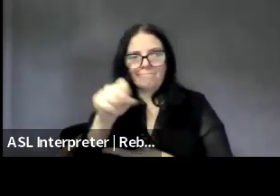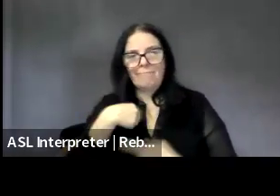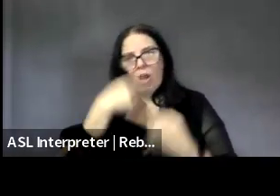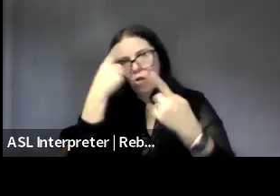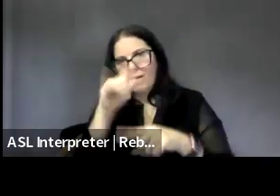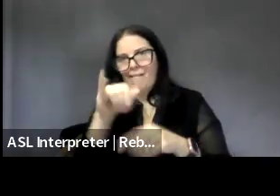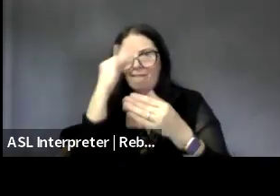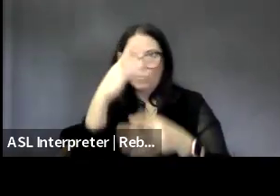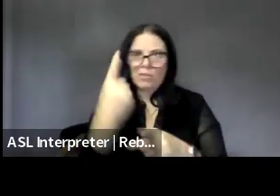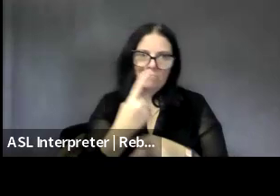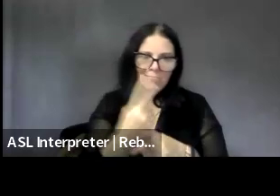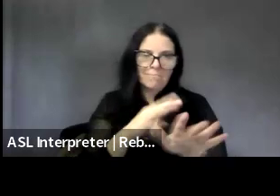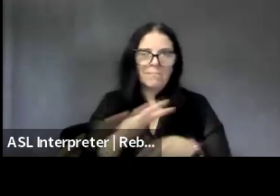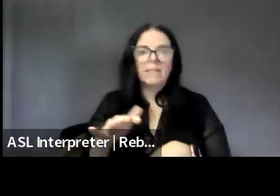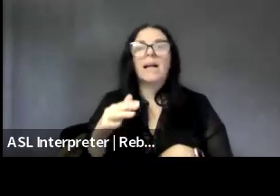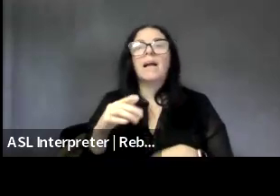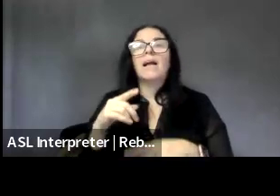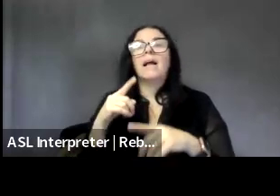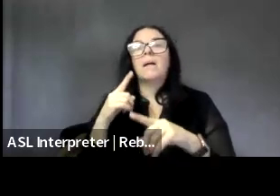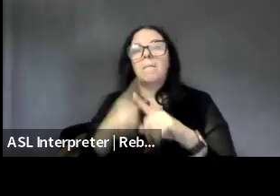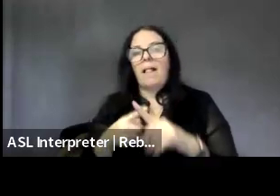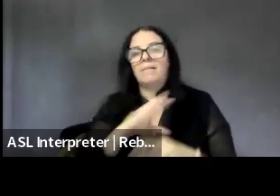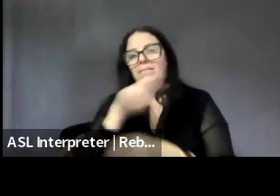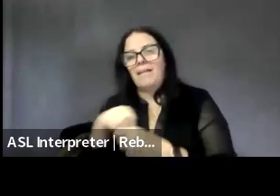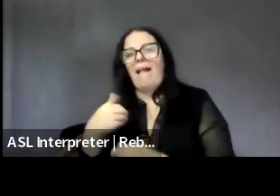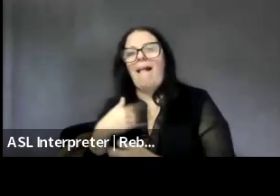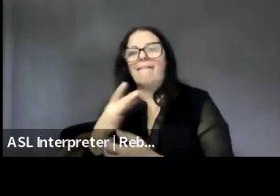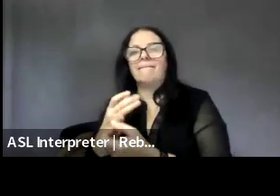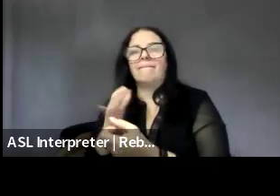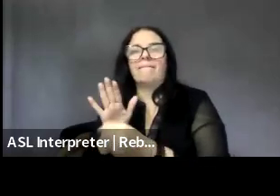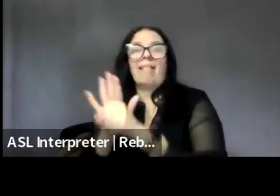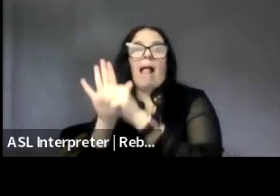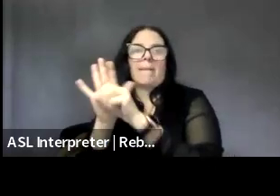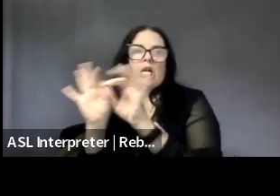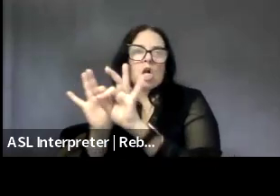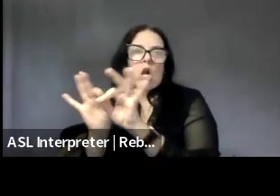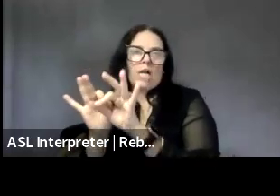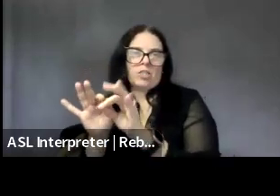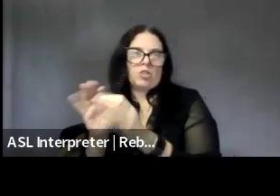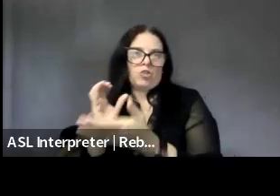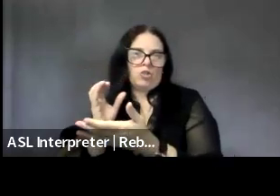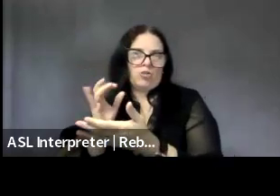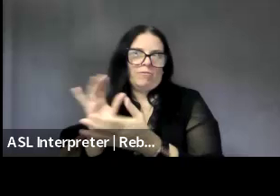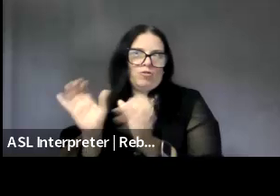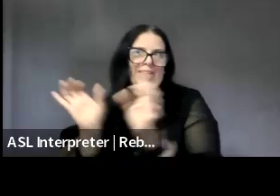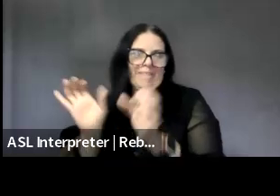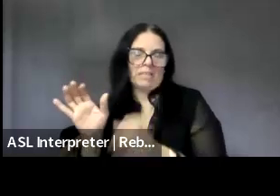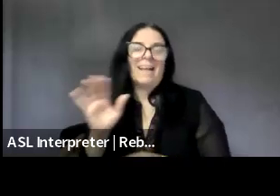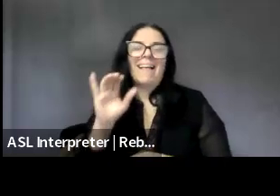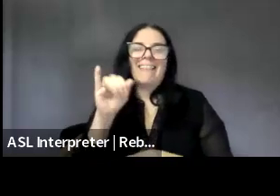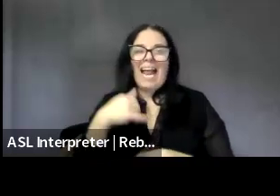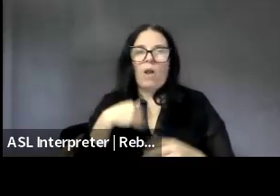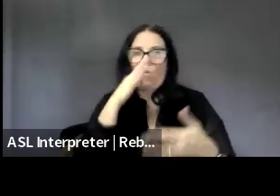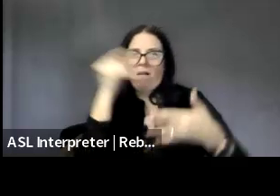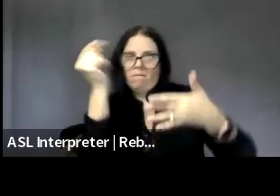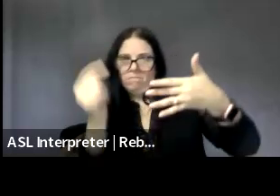information is accurate. And there's a lobbying cost certificate. Those are the pieces And we're going to tell you a little bit about how to do each one of